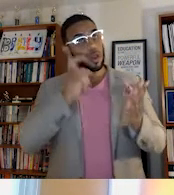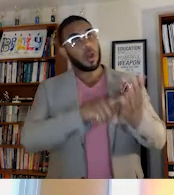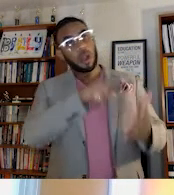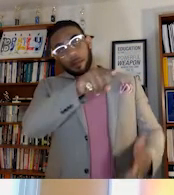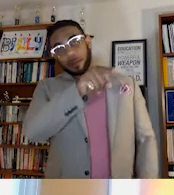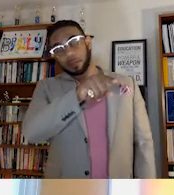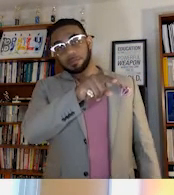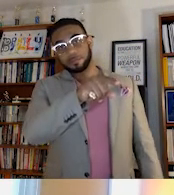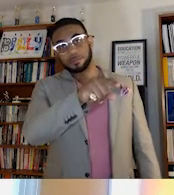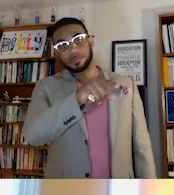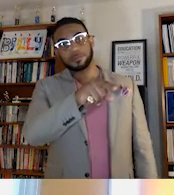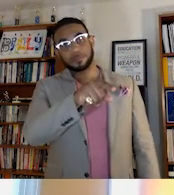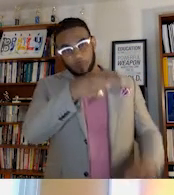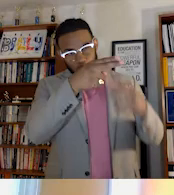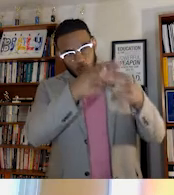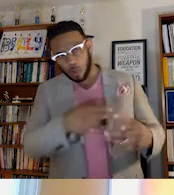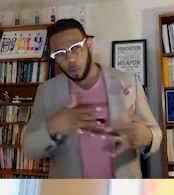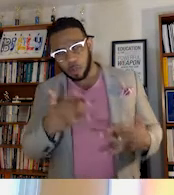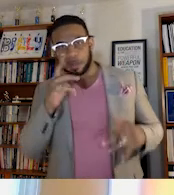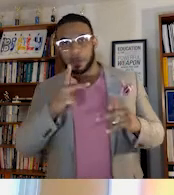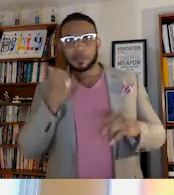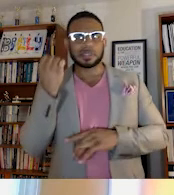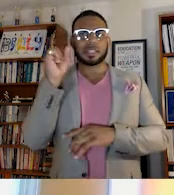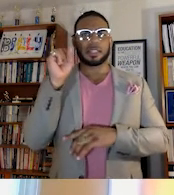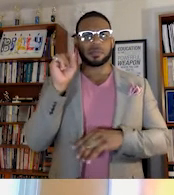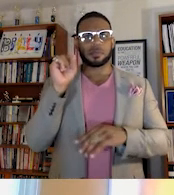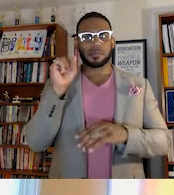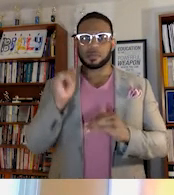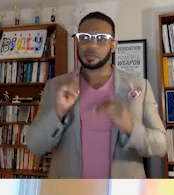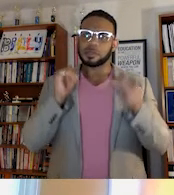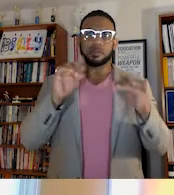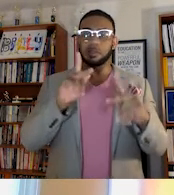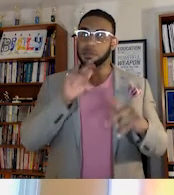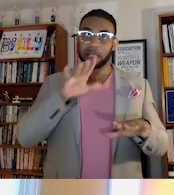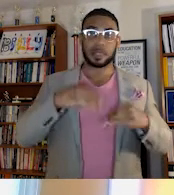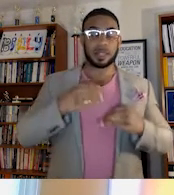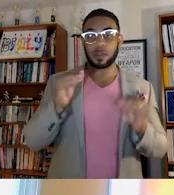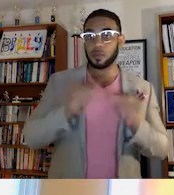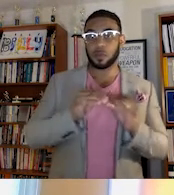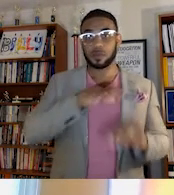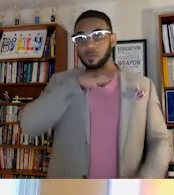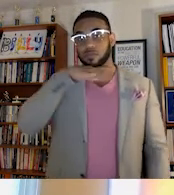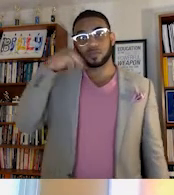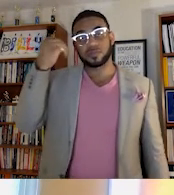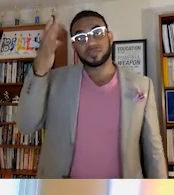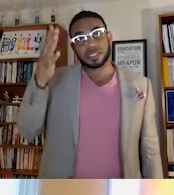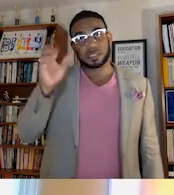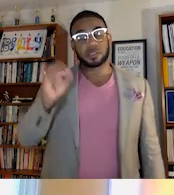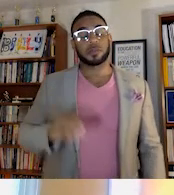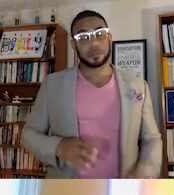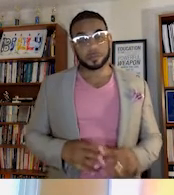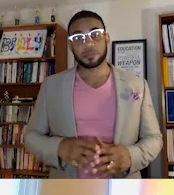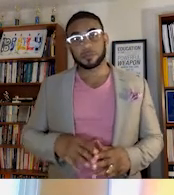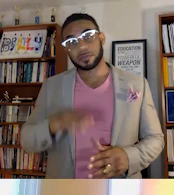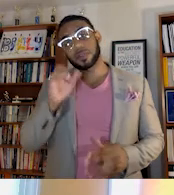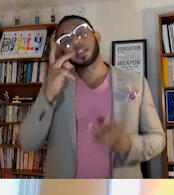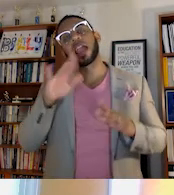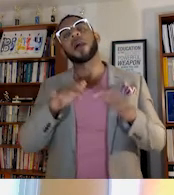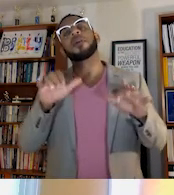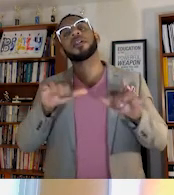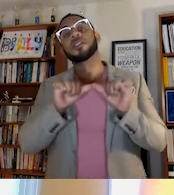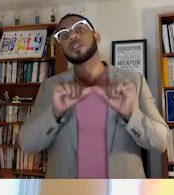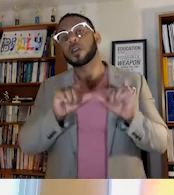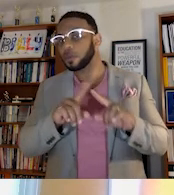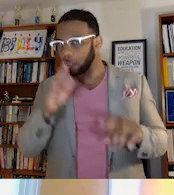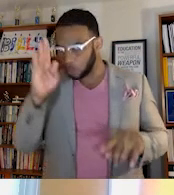it. You know, people are standing up and people are stepping up and people not taking it no more. So, you know, let's see how much this